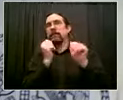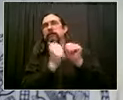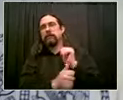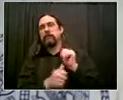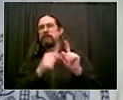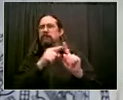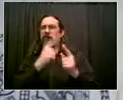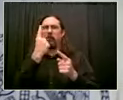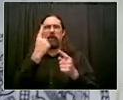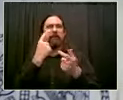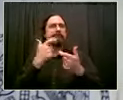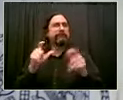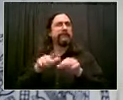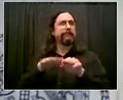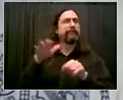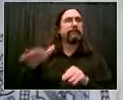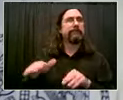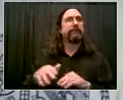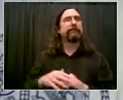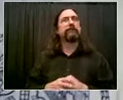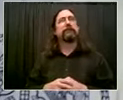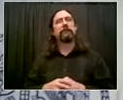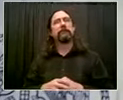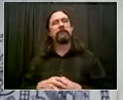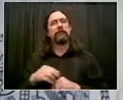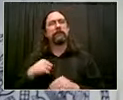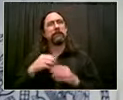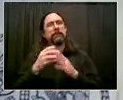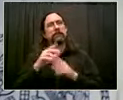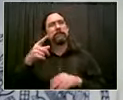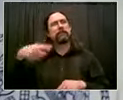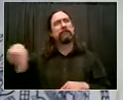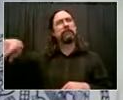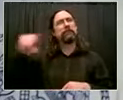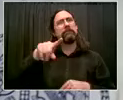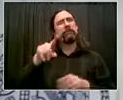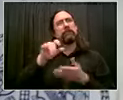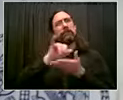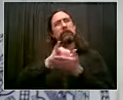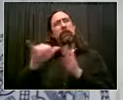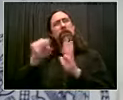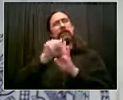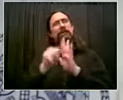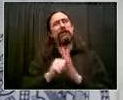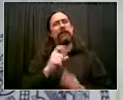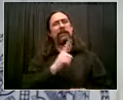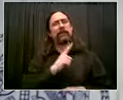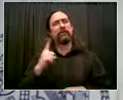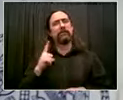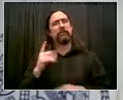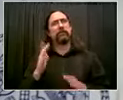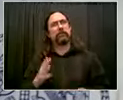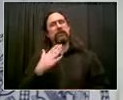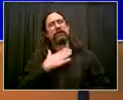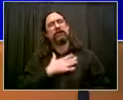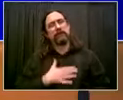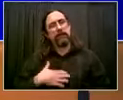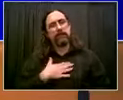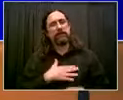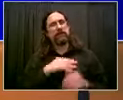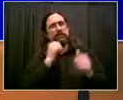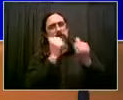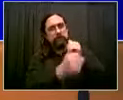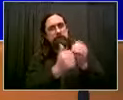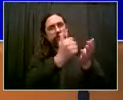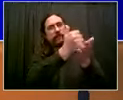historic and something that will protect your constituents and all New Yorkers. Okay. Let me go to what we talk